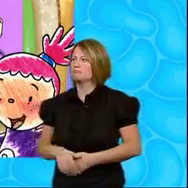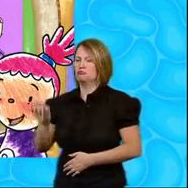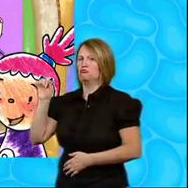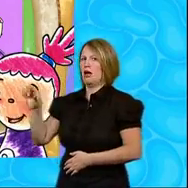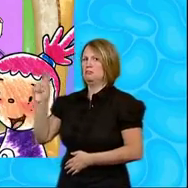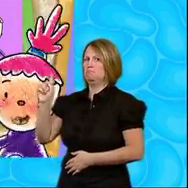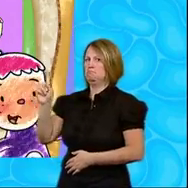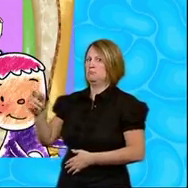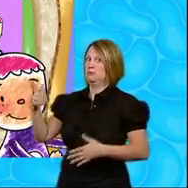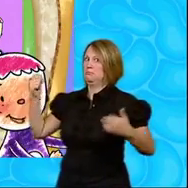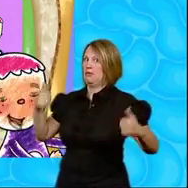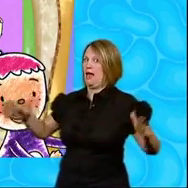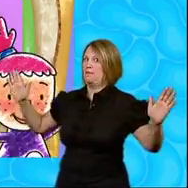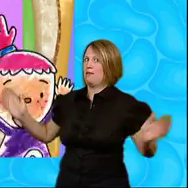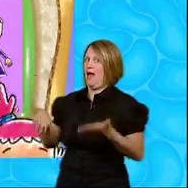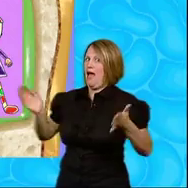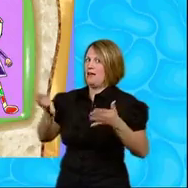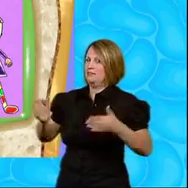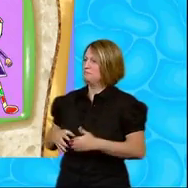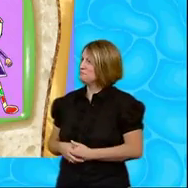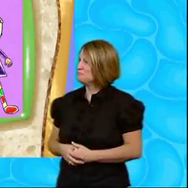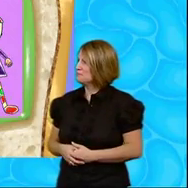That's right, Tyler. Let's play.